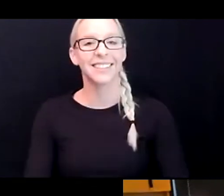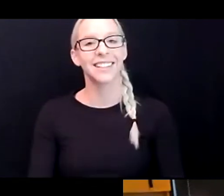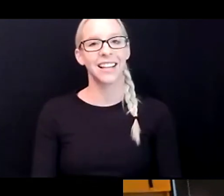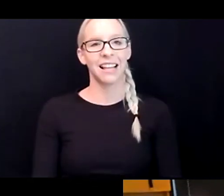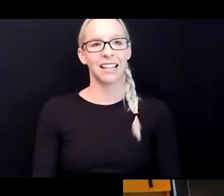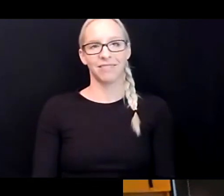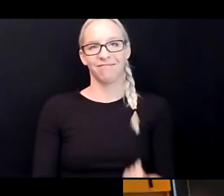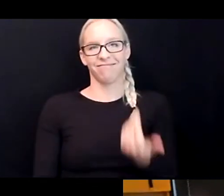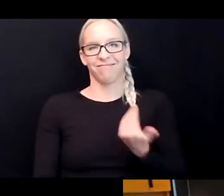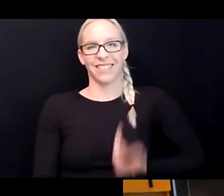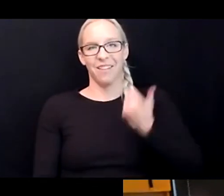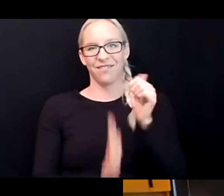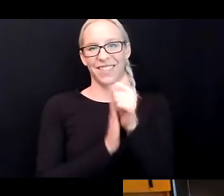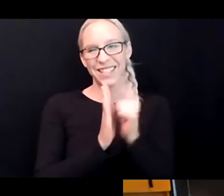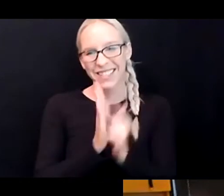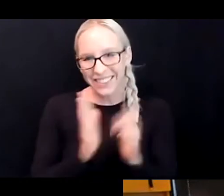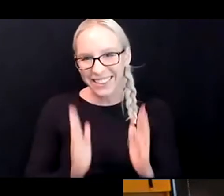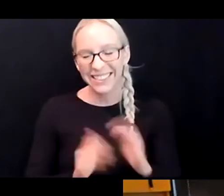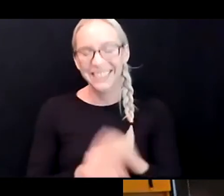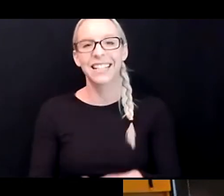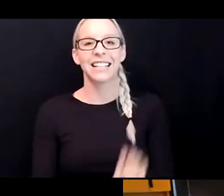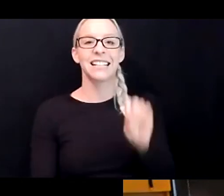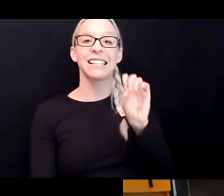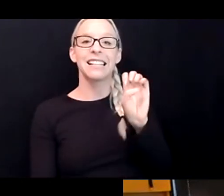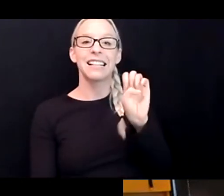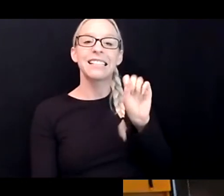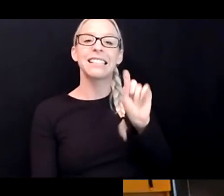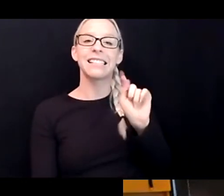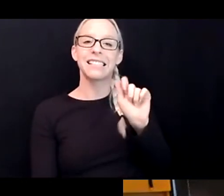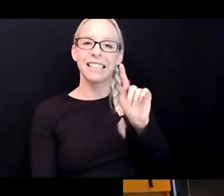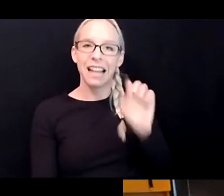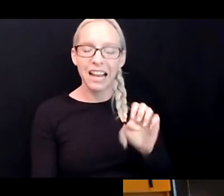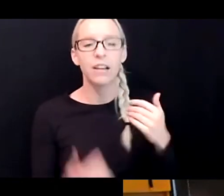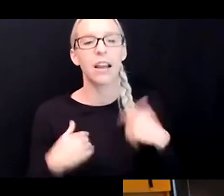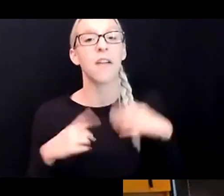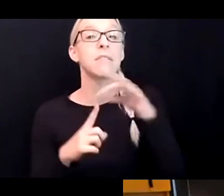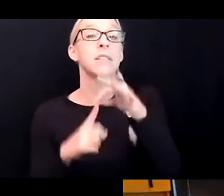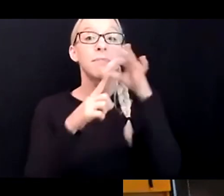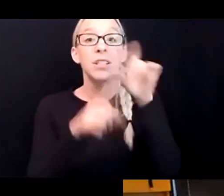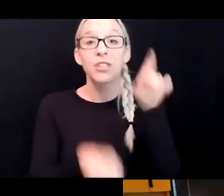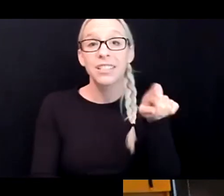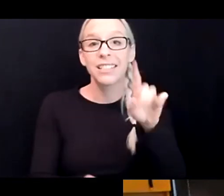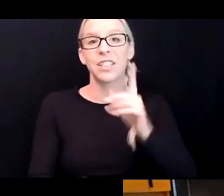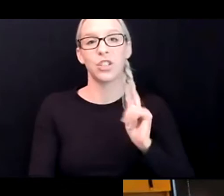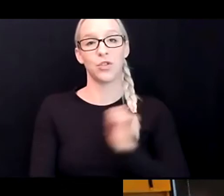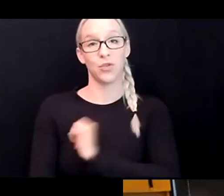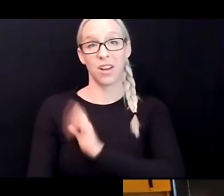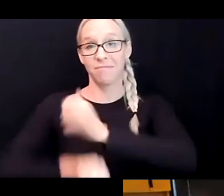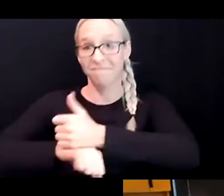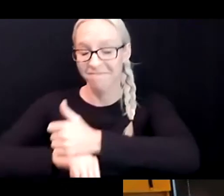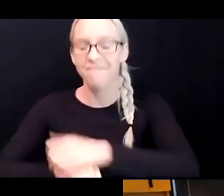done, estate planning things as well. I've done a special needs trust as part of our estate planning for her. And again, I